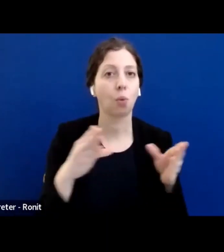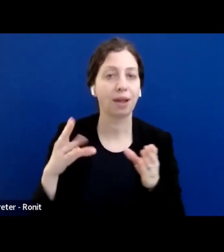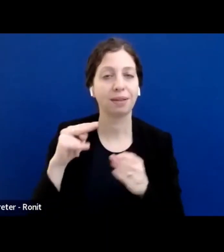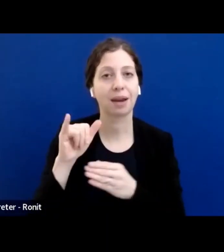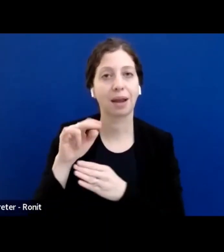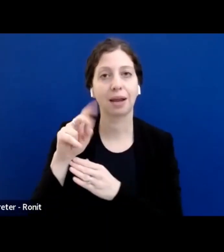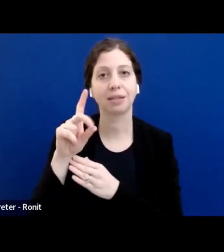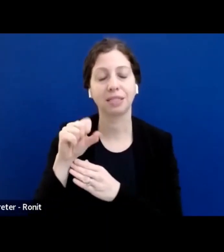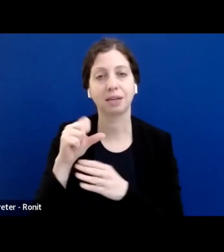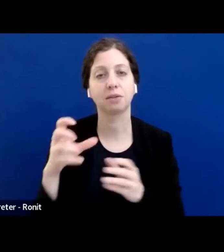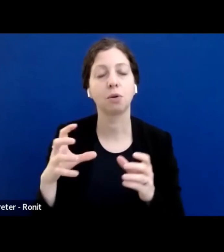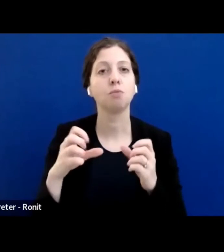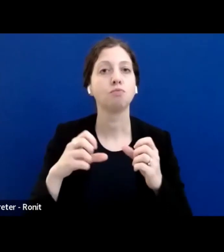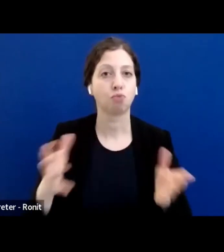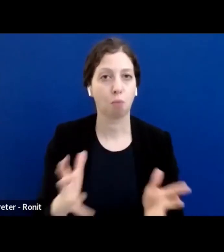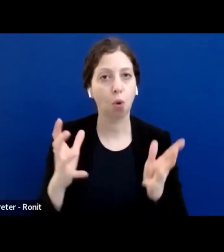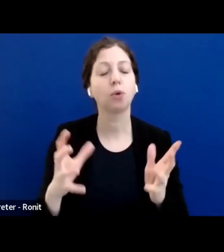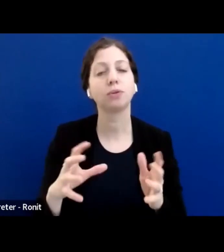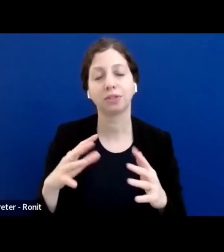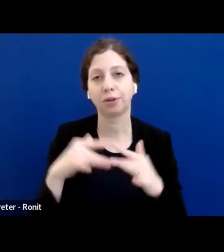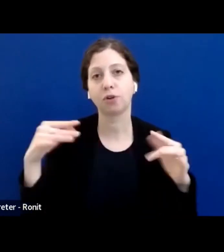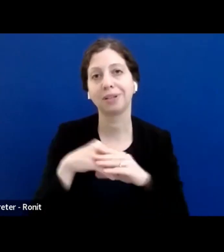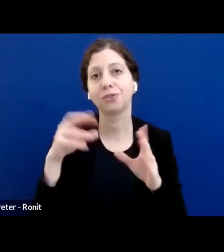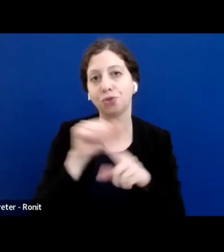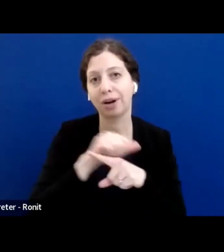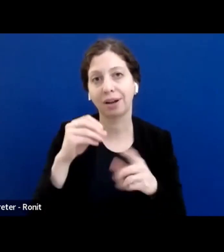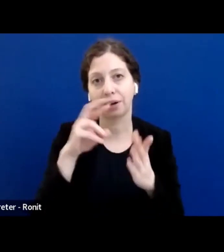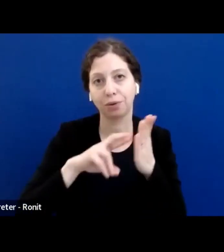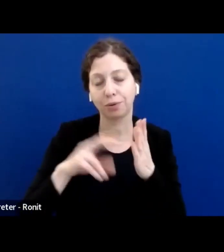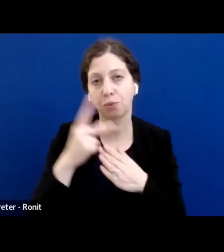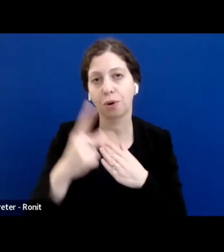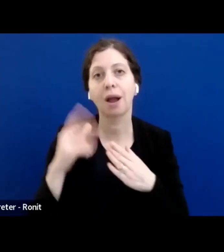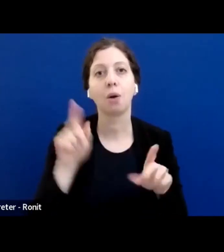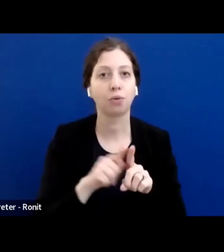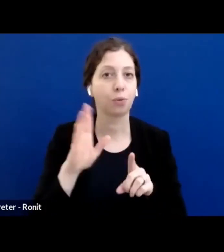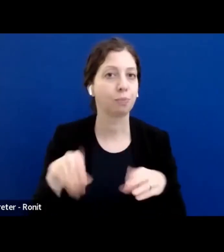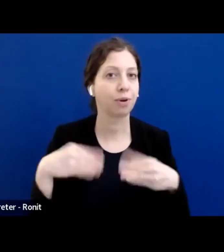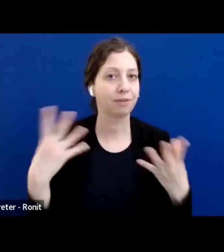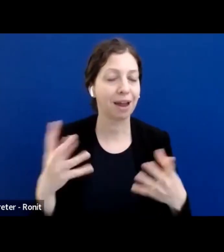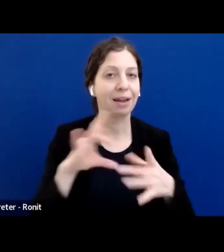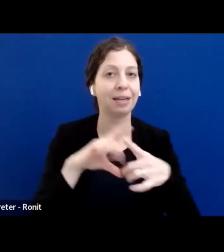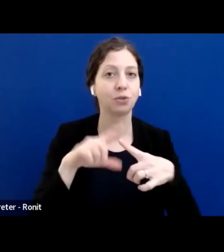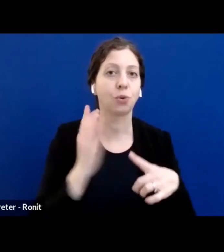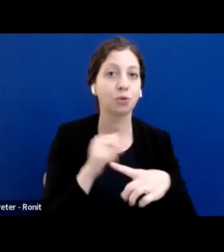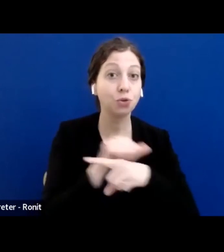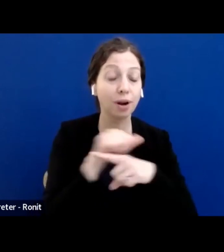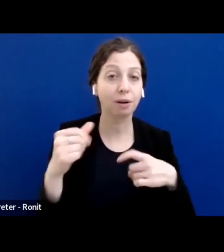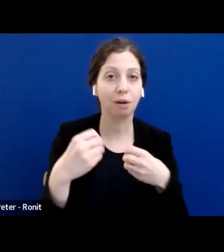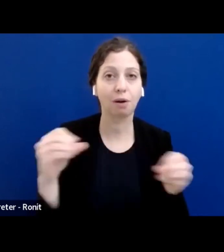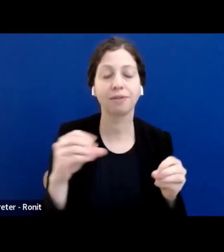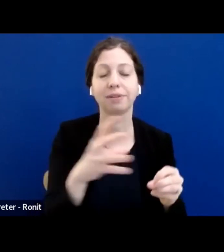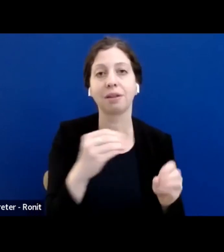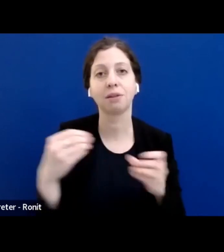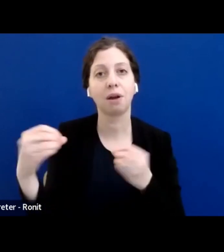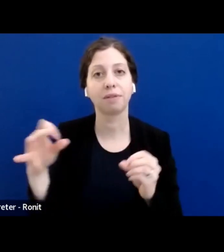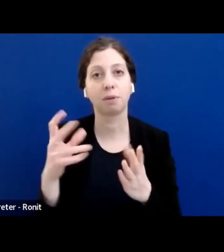promotes diversity in its training and research programs. So I'll also provide the link to our training offices and the Office